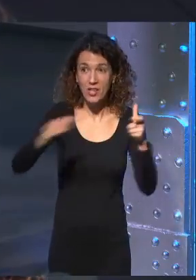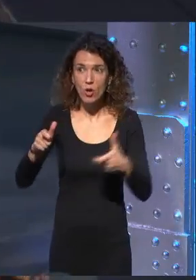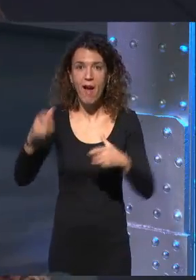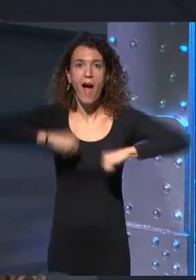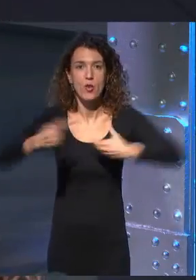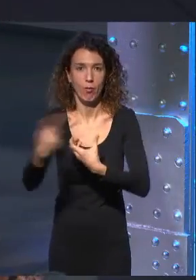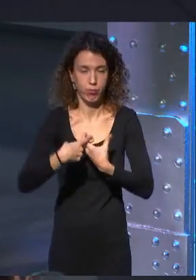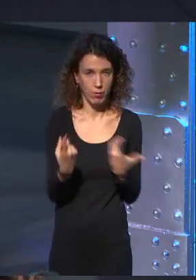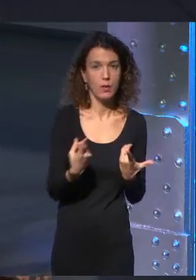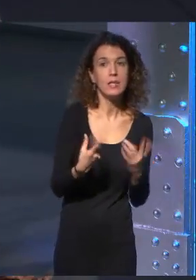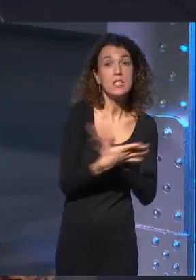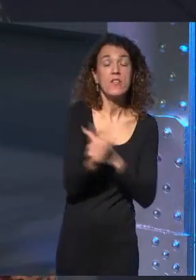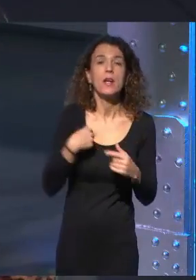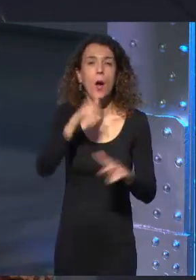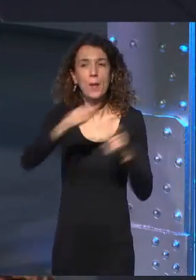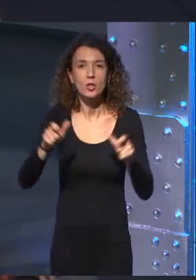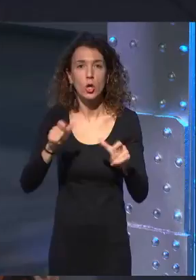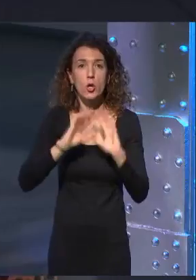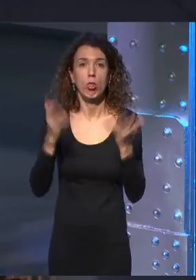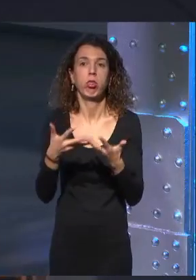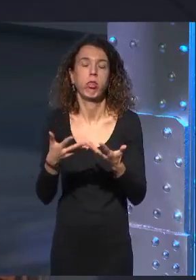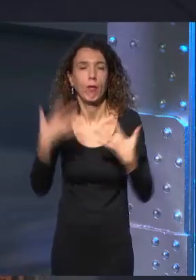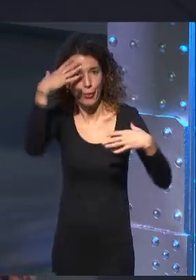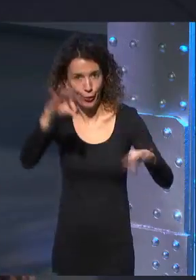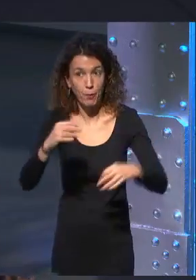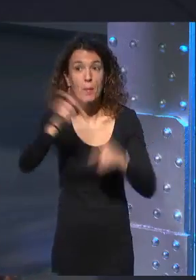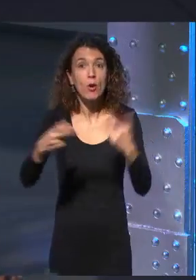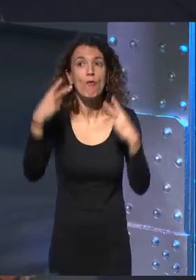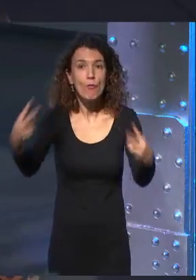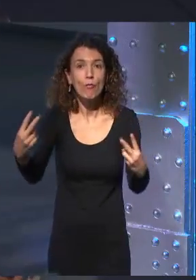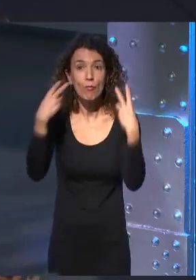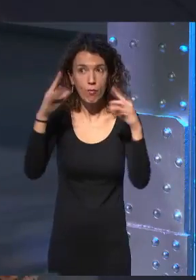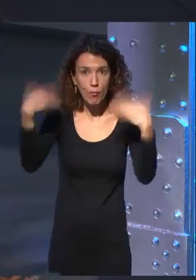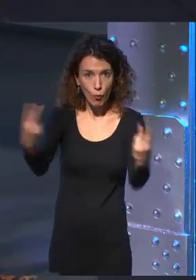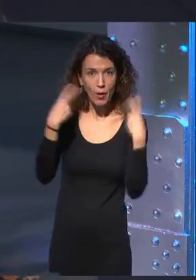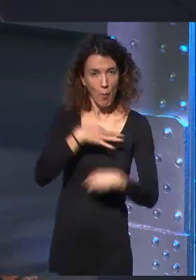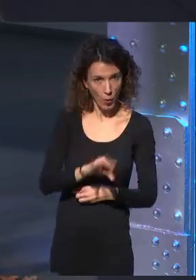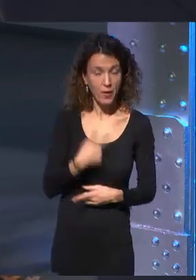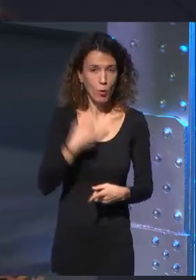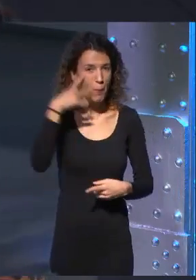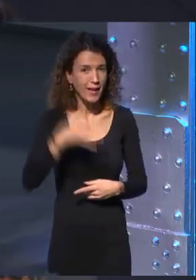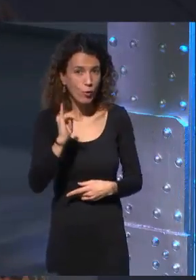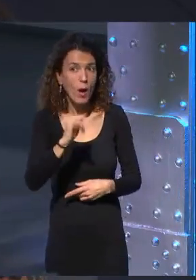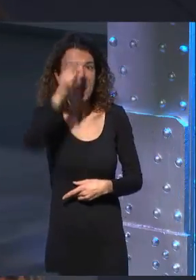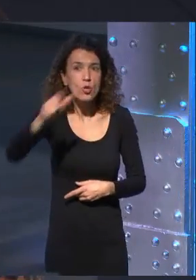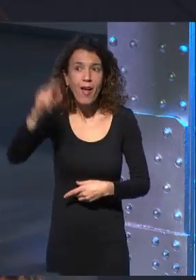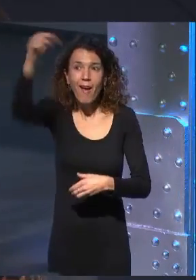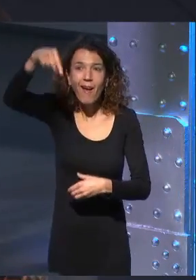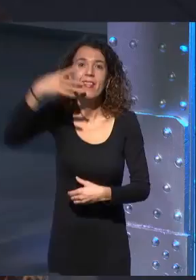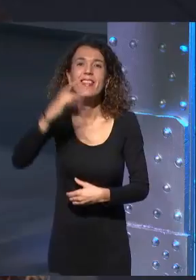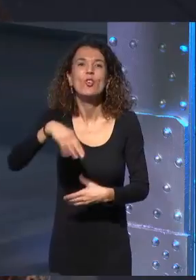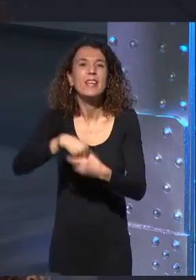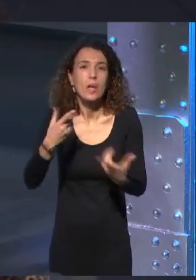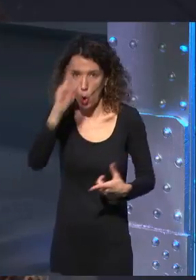affect young people and trying to disturb these people. So we are observers and we are browsing, but when we are interacting, there's a